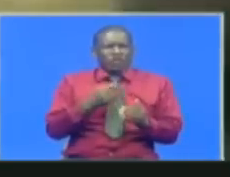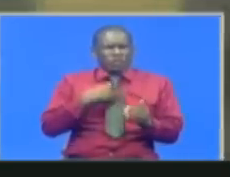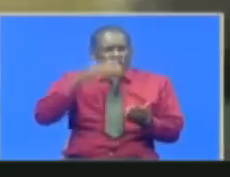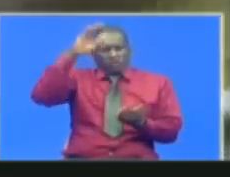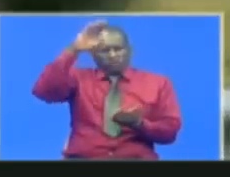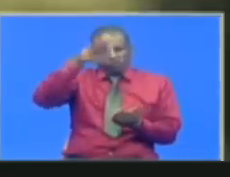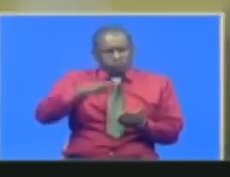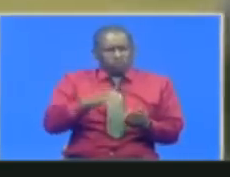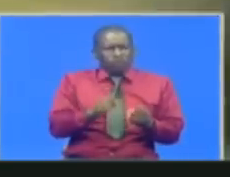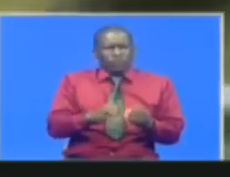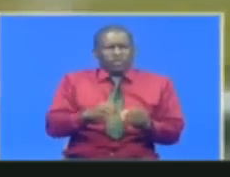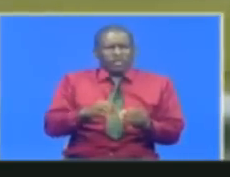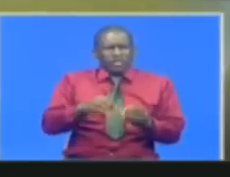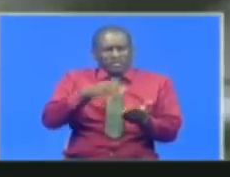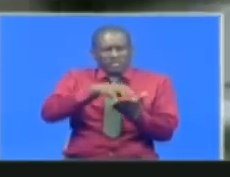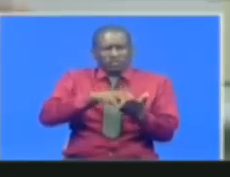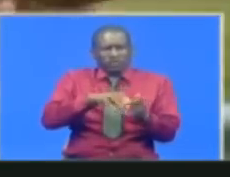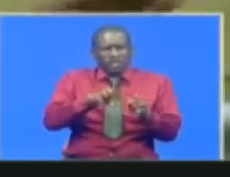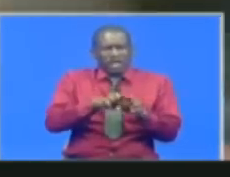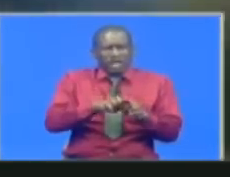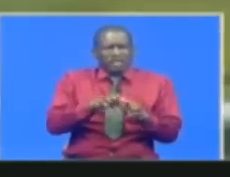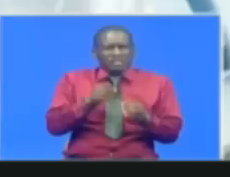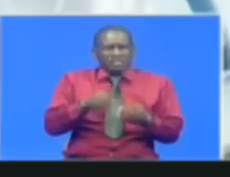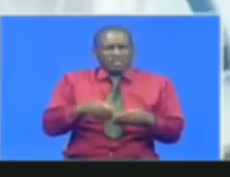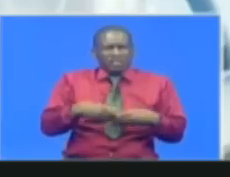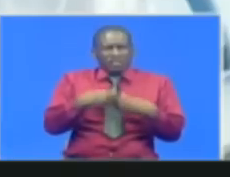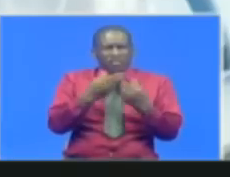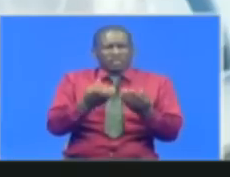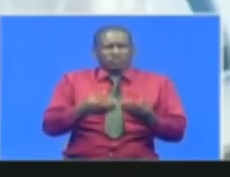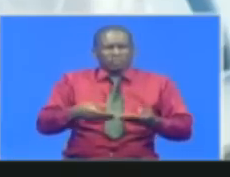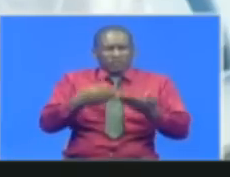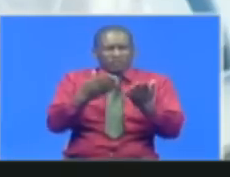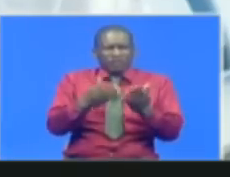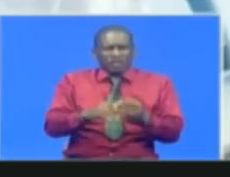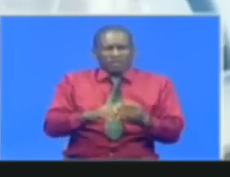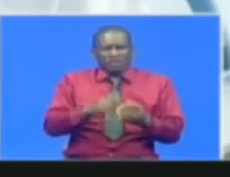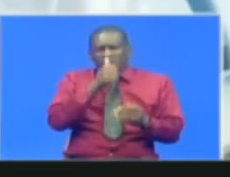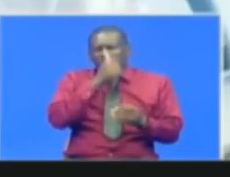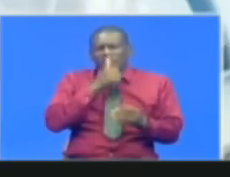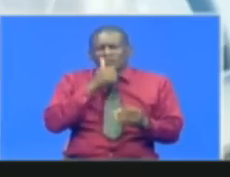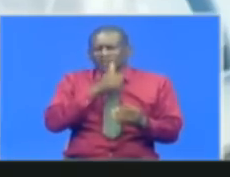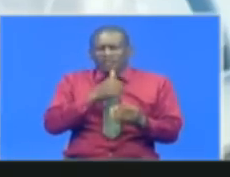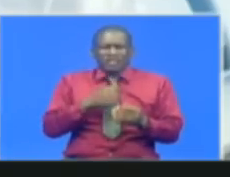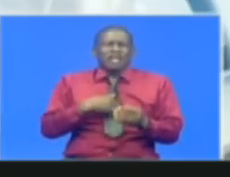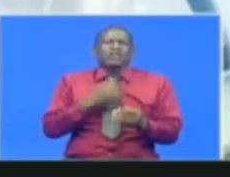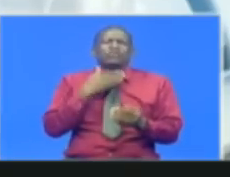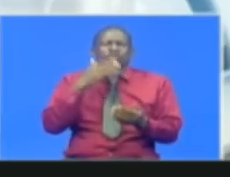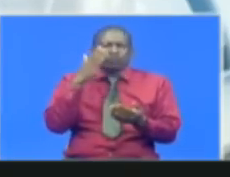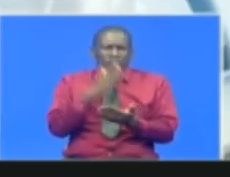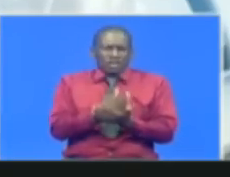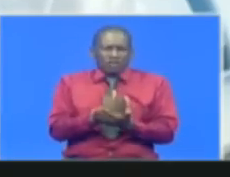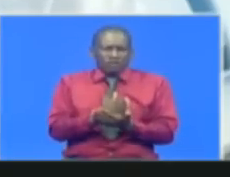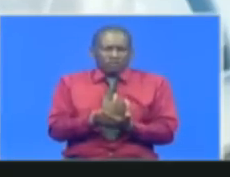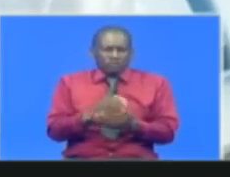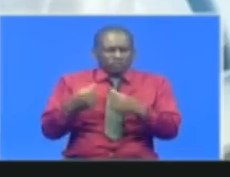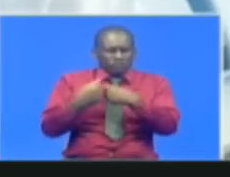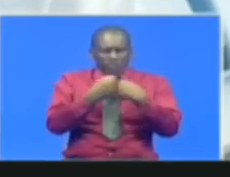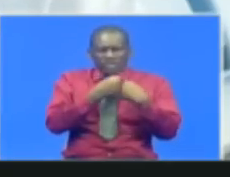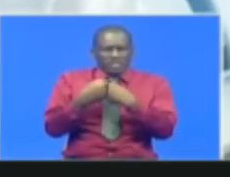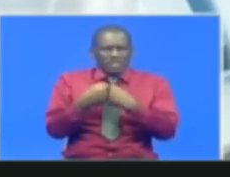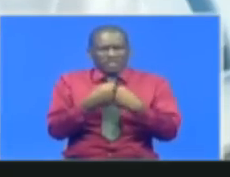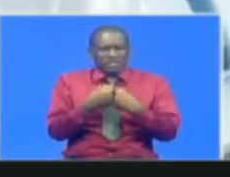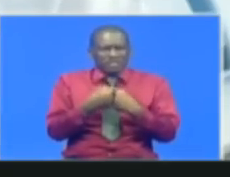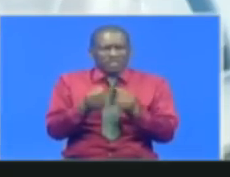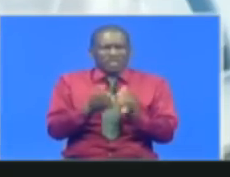for feed stations as drinks will be delivered by scooter. The secret is believing on the challenge.